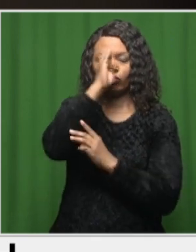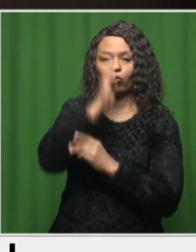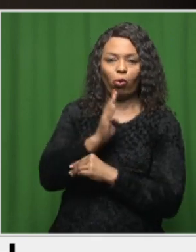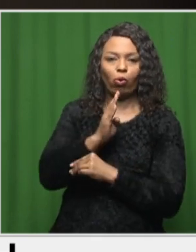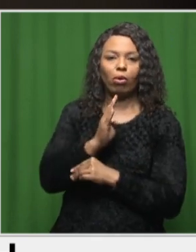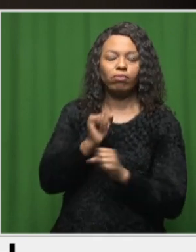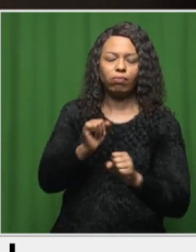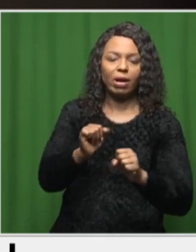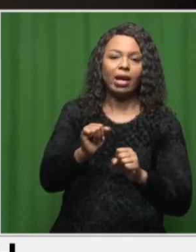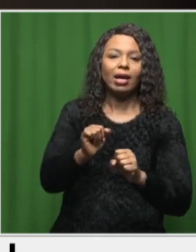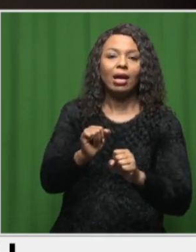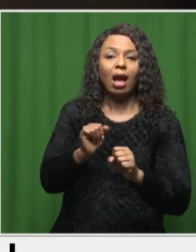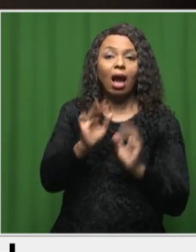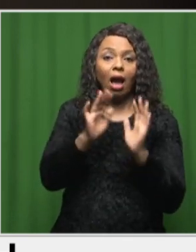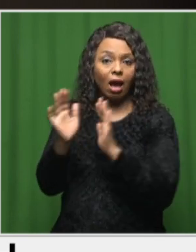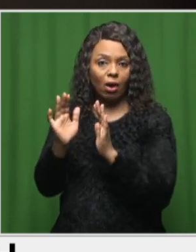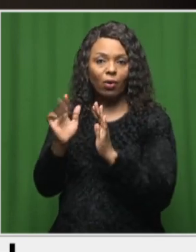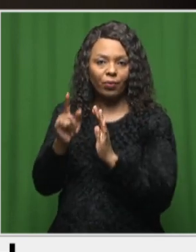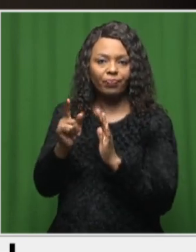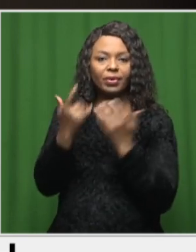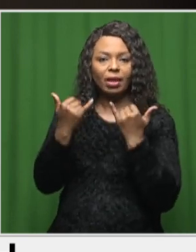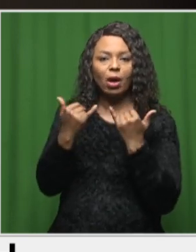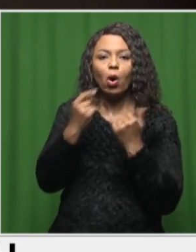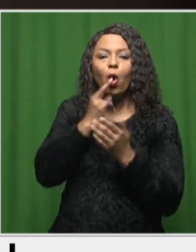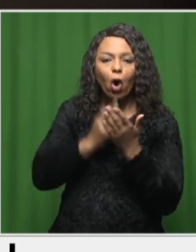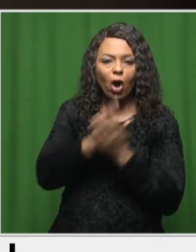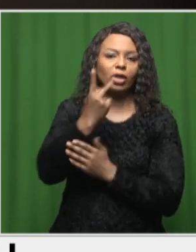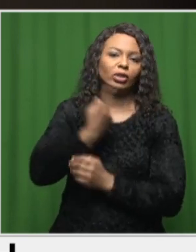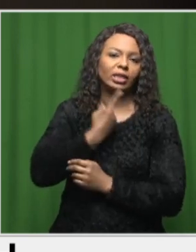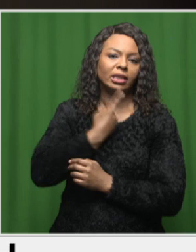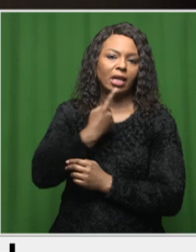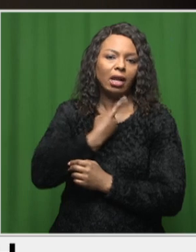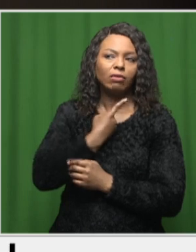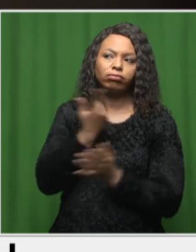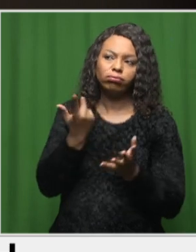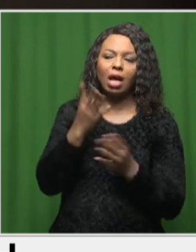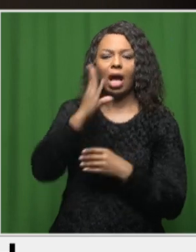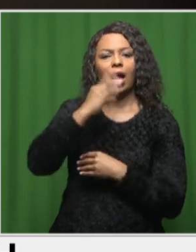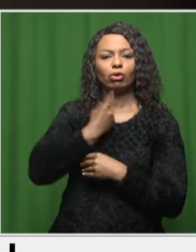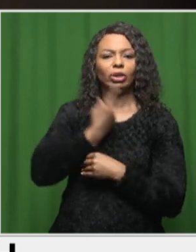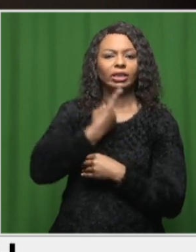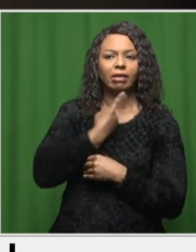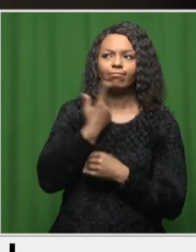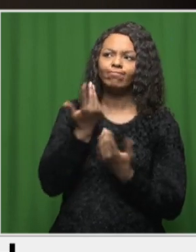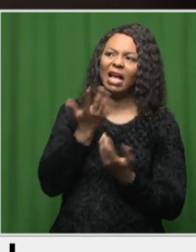really at risk or not is to really be honest with yourself and ask yourself, well, what are